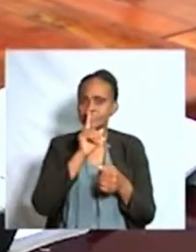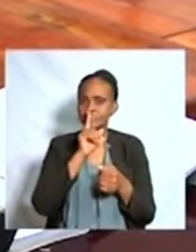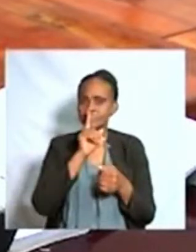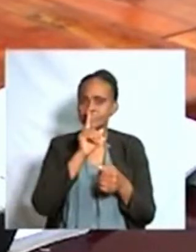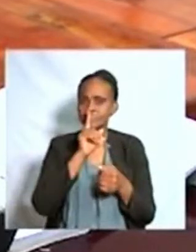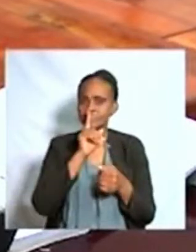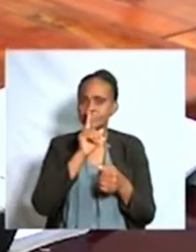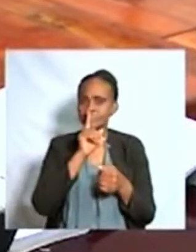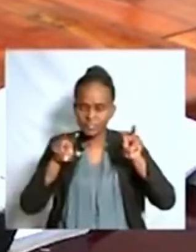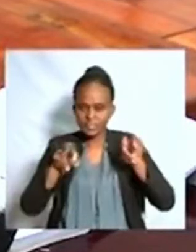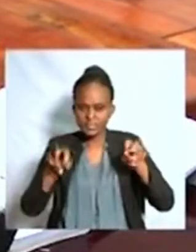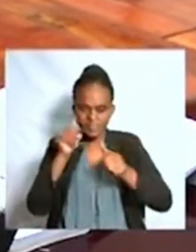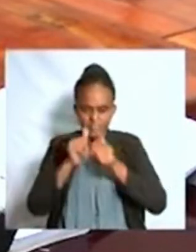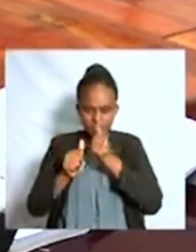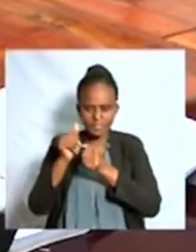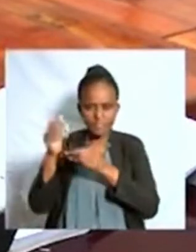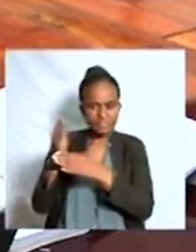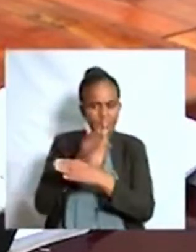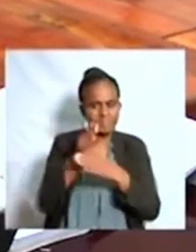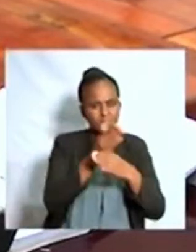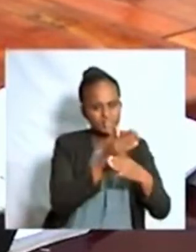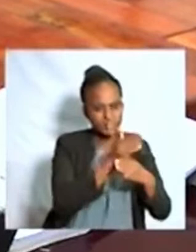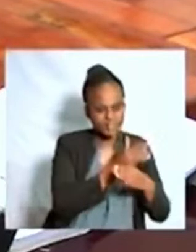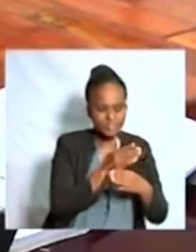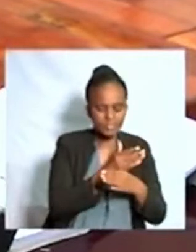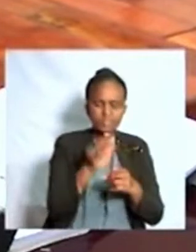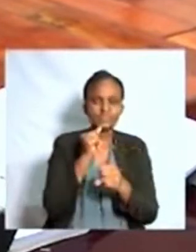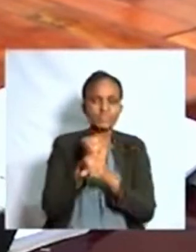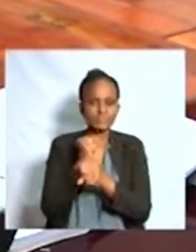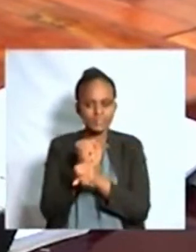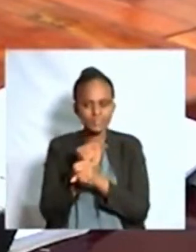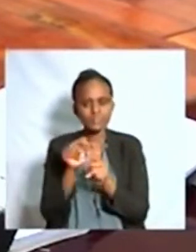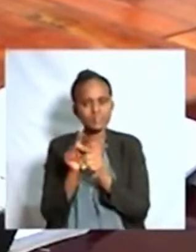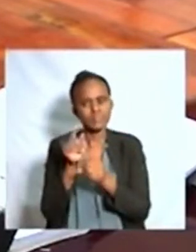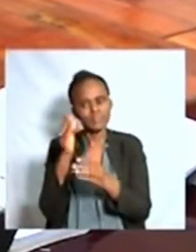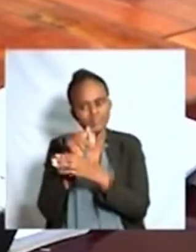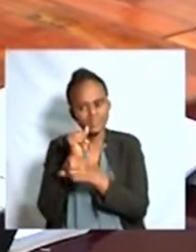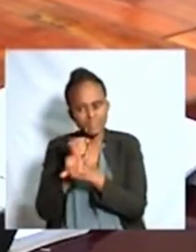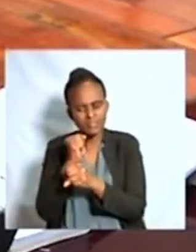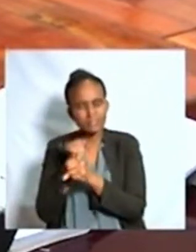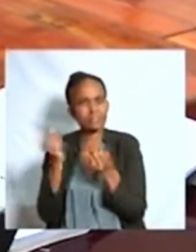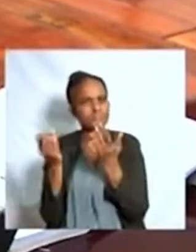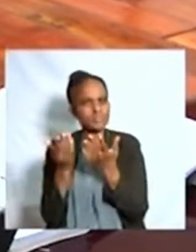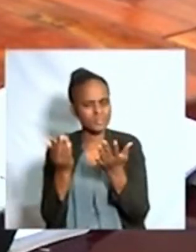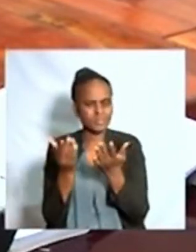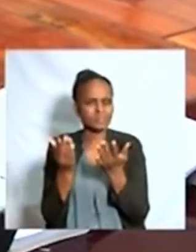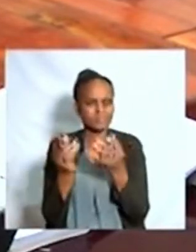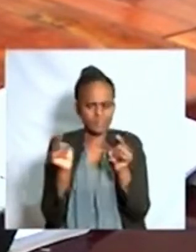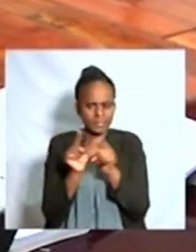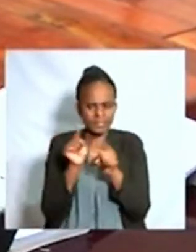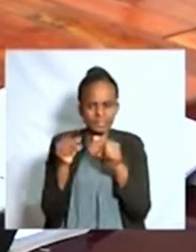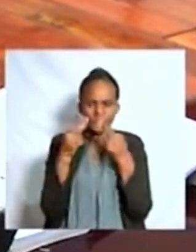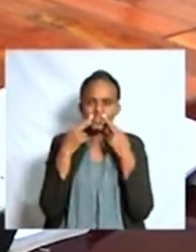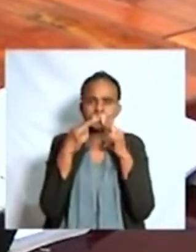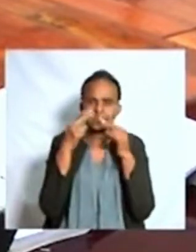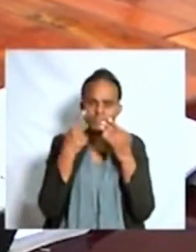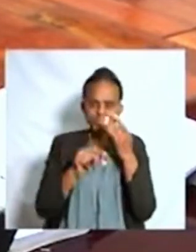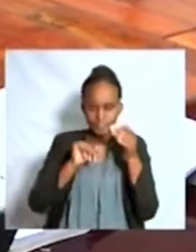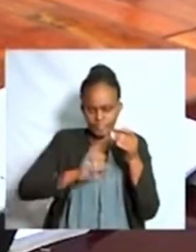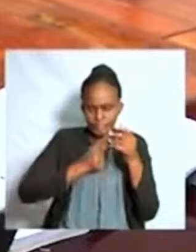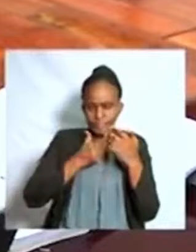checking of which businesses are actually operating and which ones are not operating. And this has resulted in us